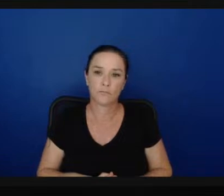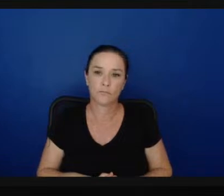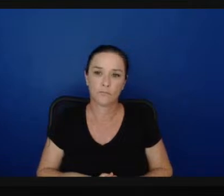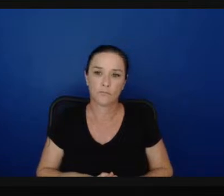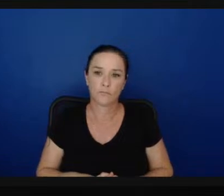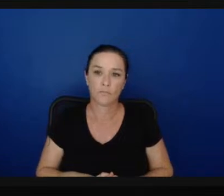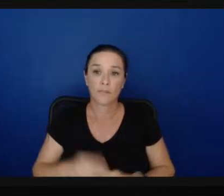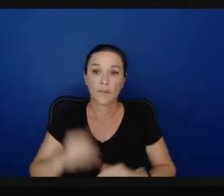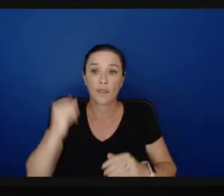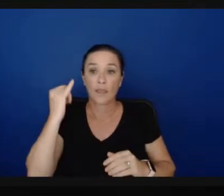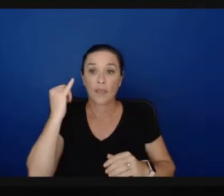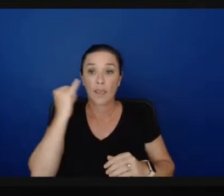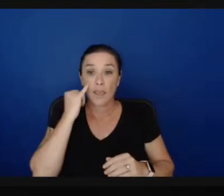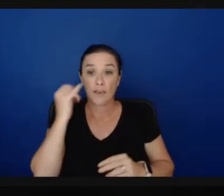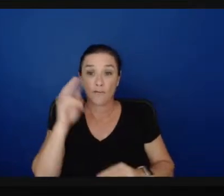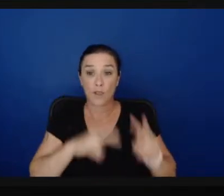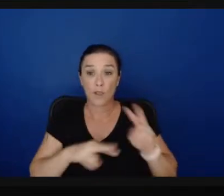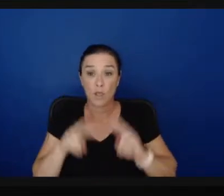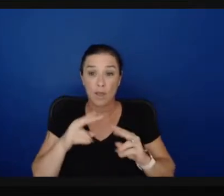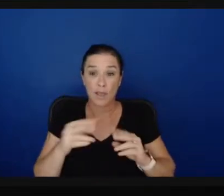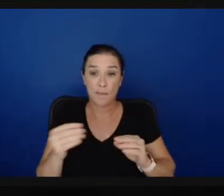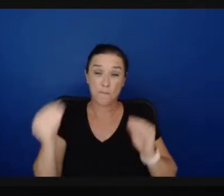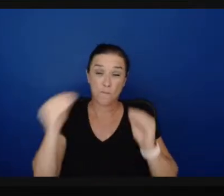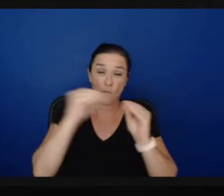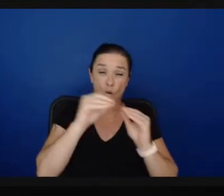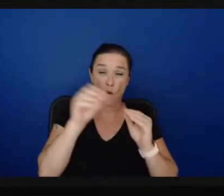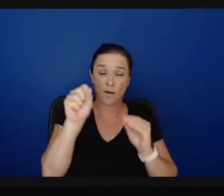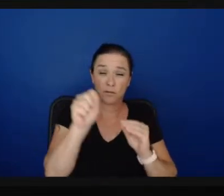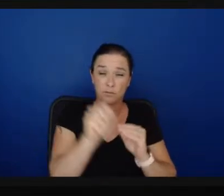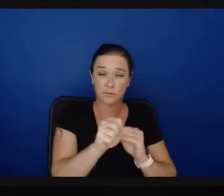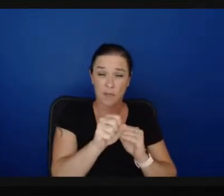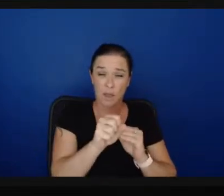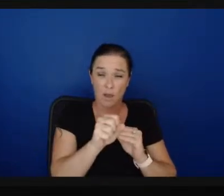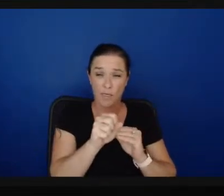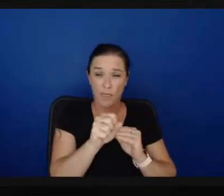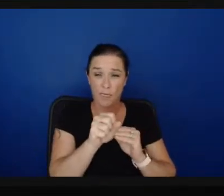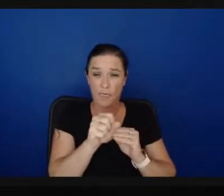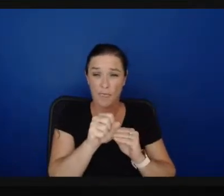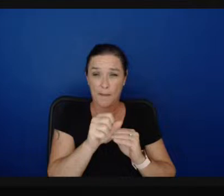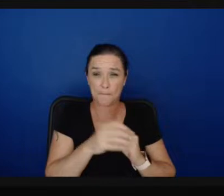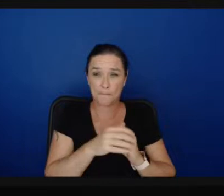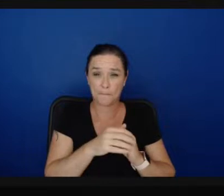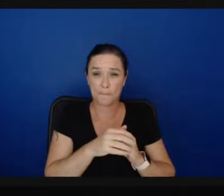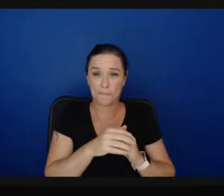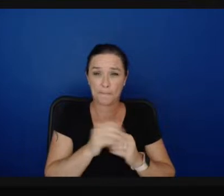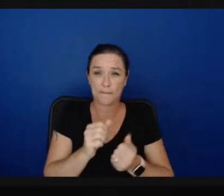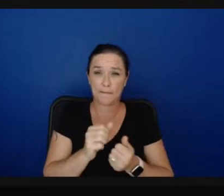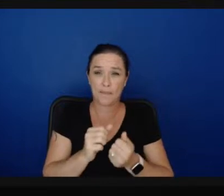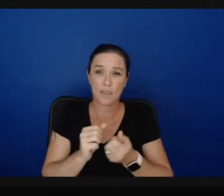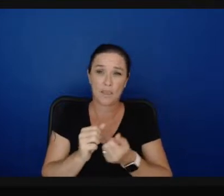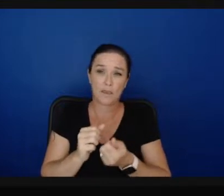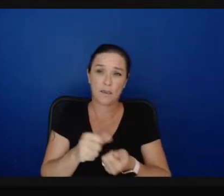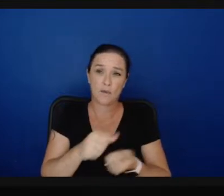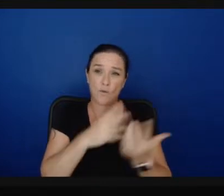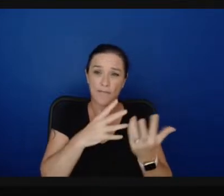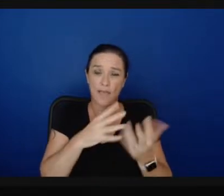If we look together, let's ignore this further southwest patch now. Let's look at this near summit area, both the southwest and the